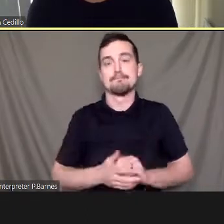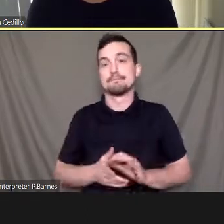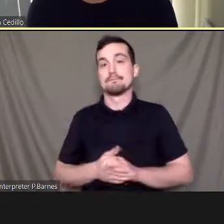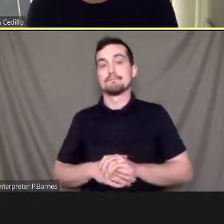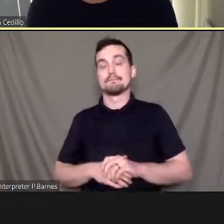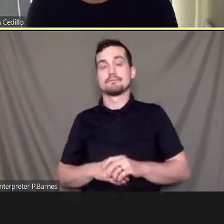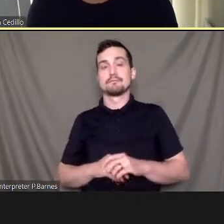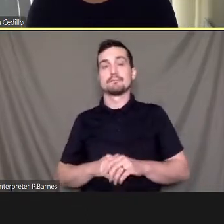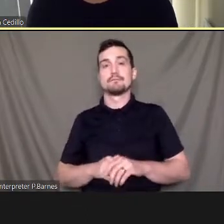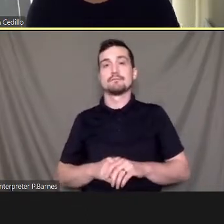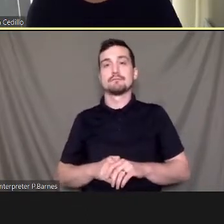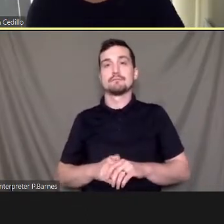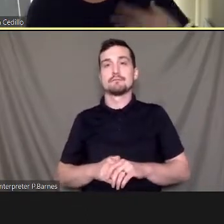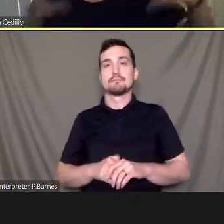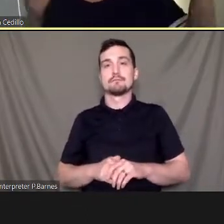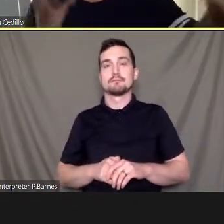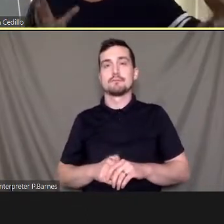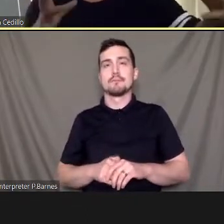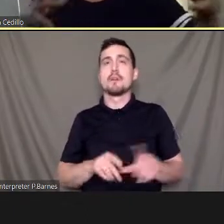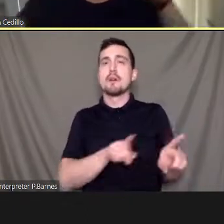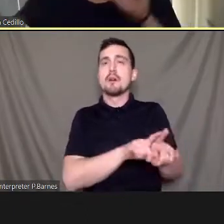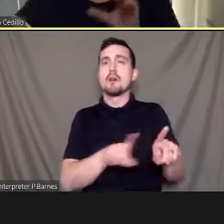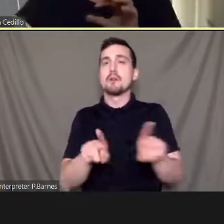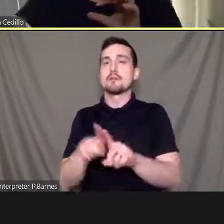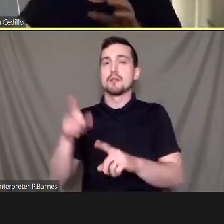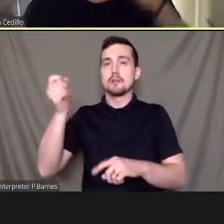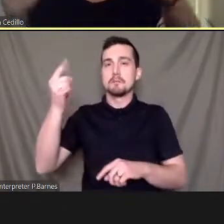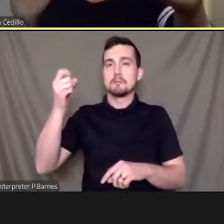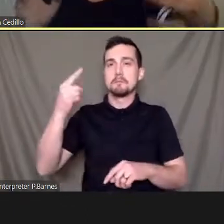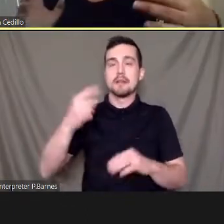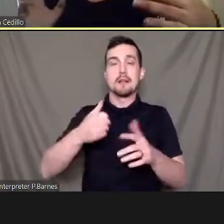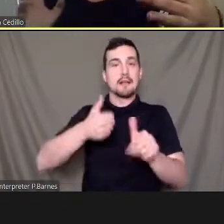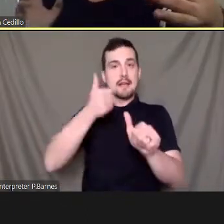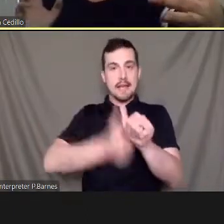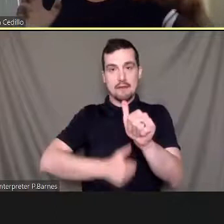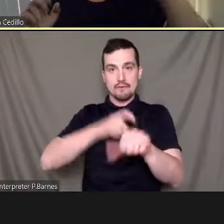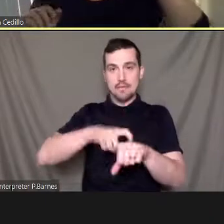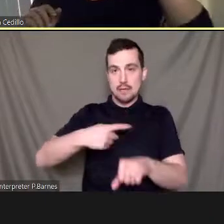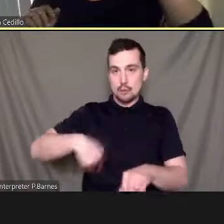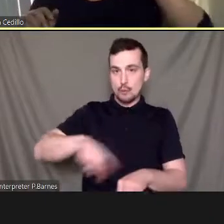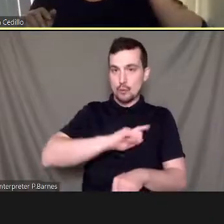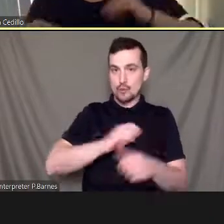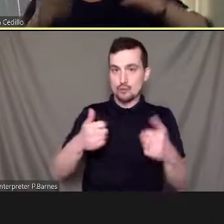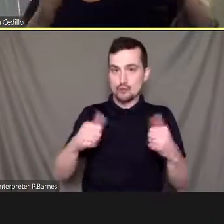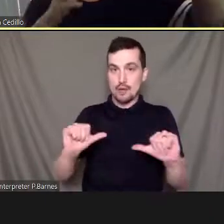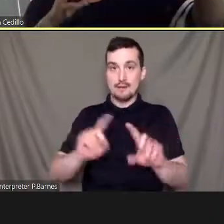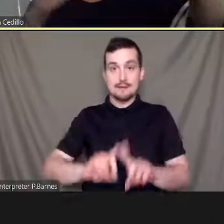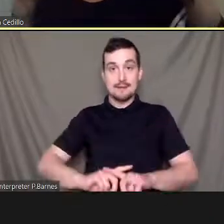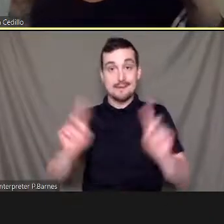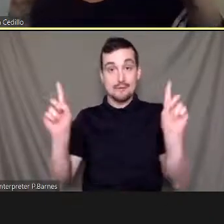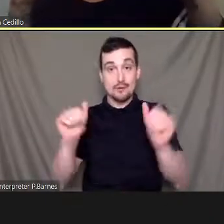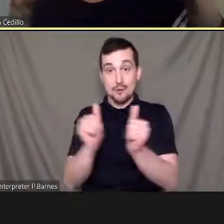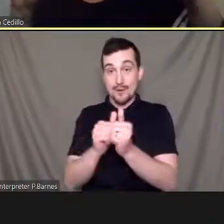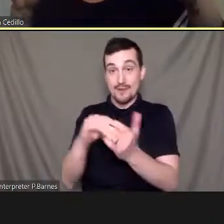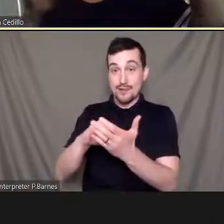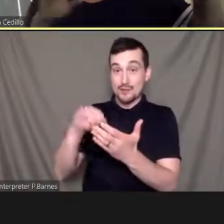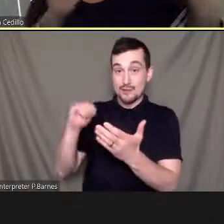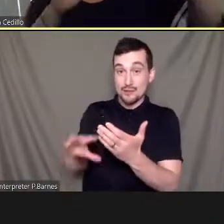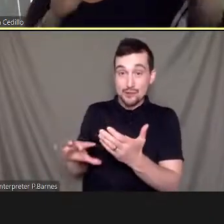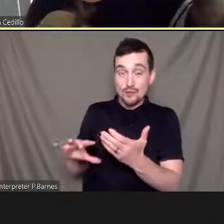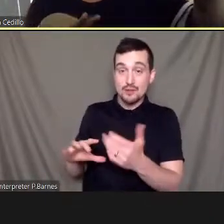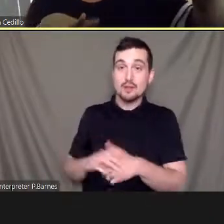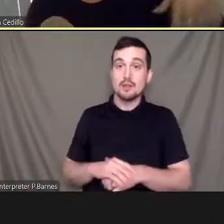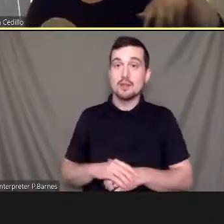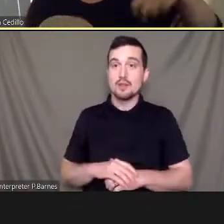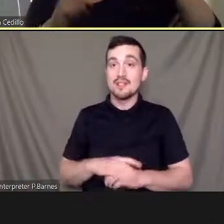But also with the understanding that every time we try something different with students, just because it supposedly